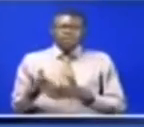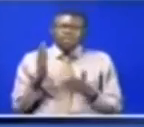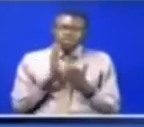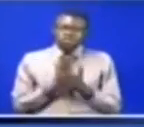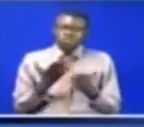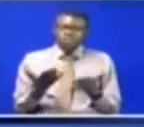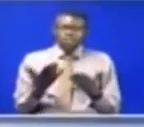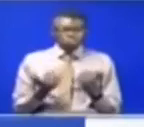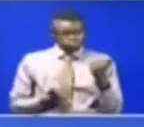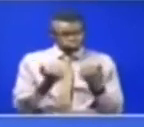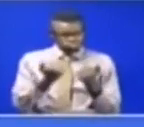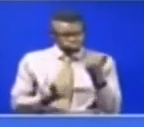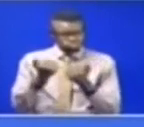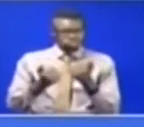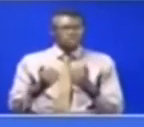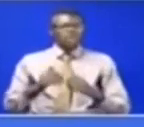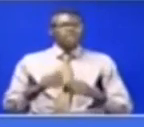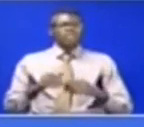Group A car, that was the